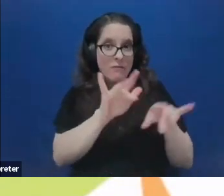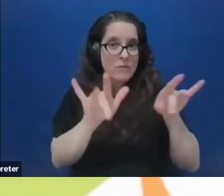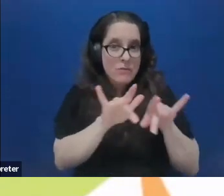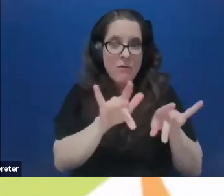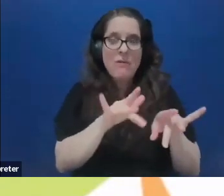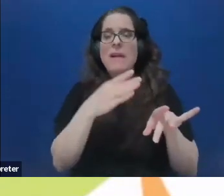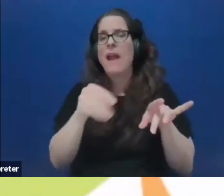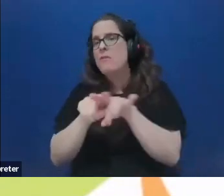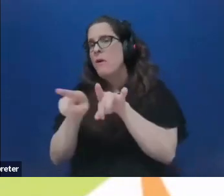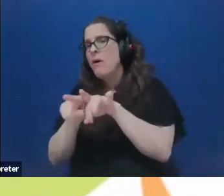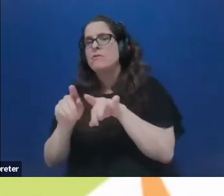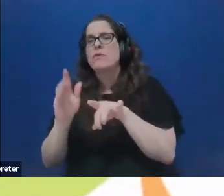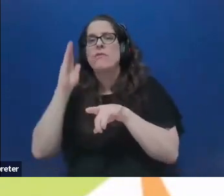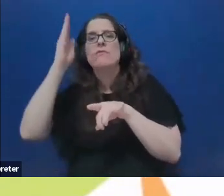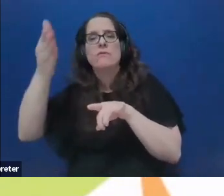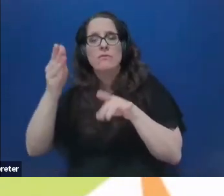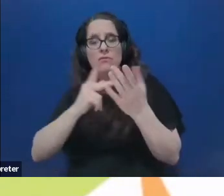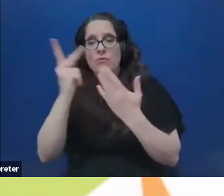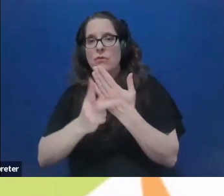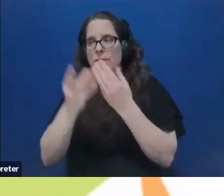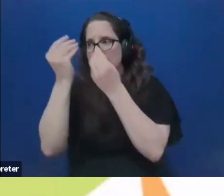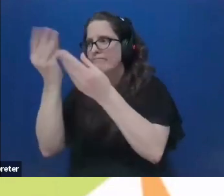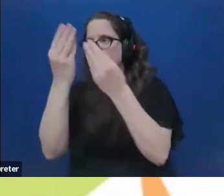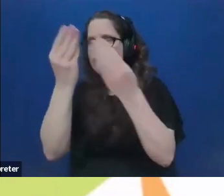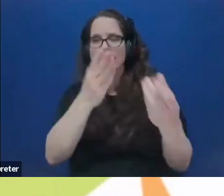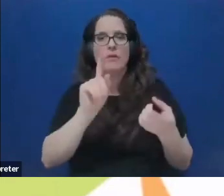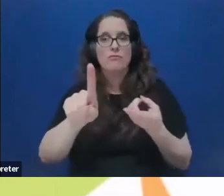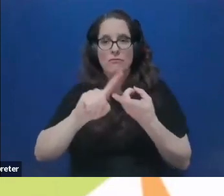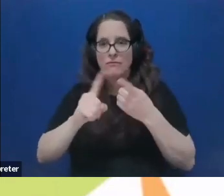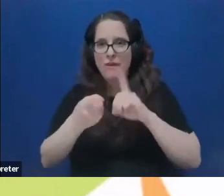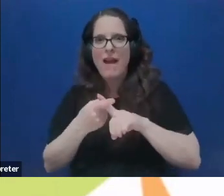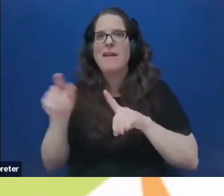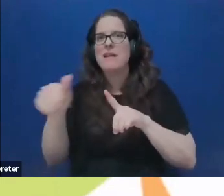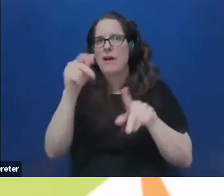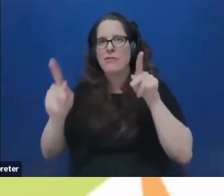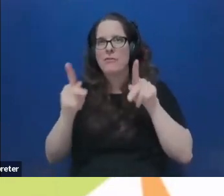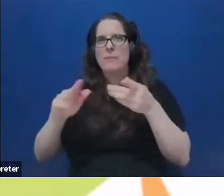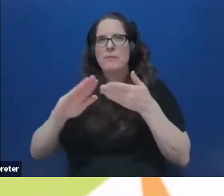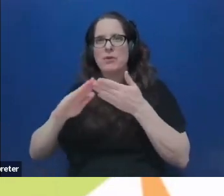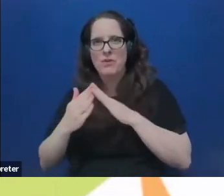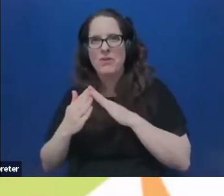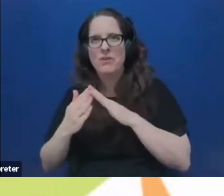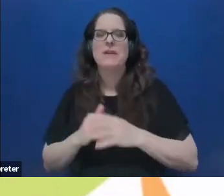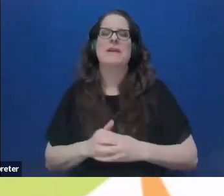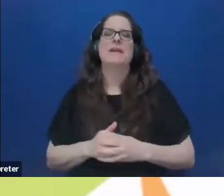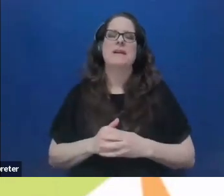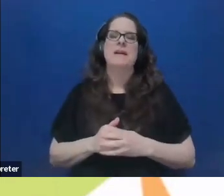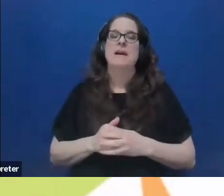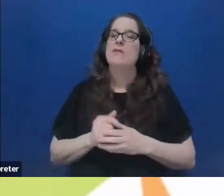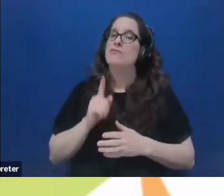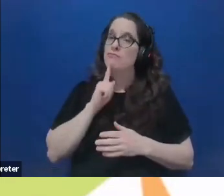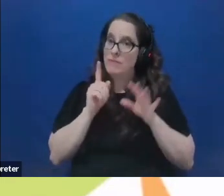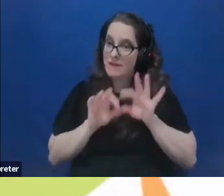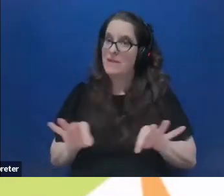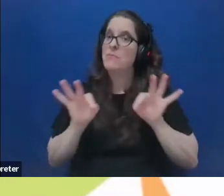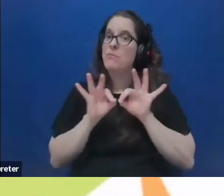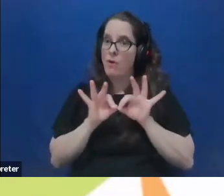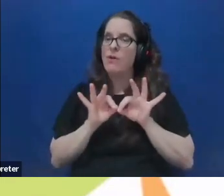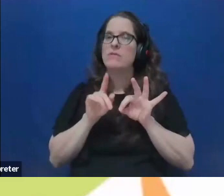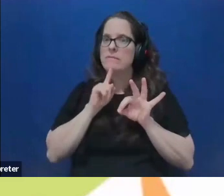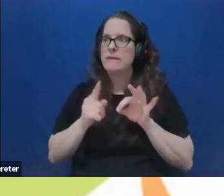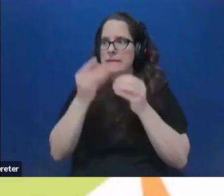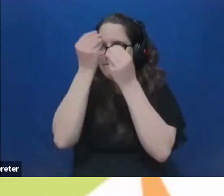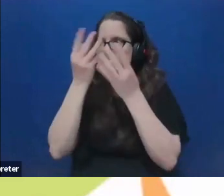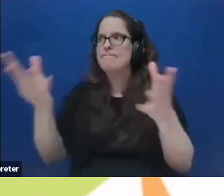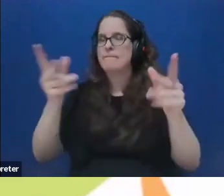friends and others in the community. It is very important to continue to spread the word about Transition Times so we can continue to better serve